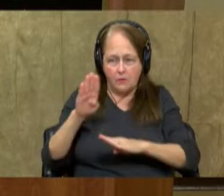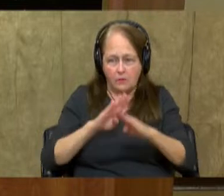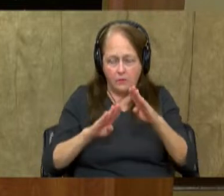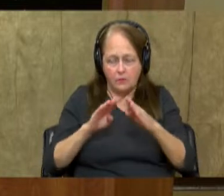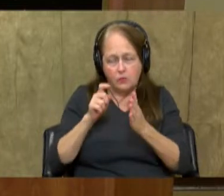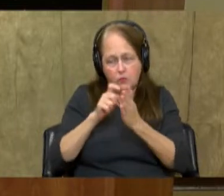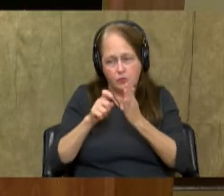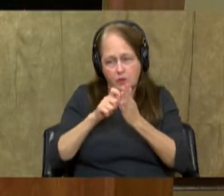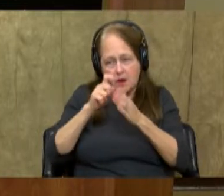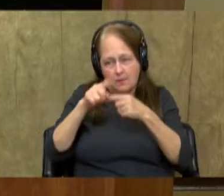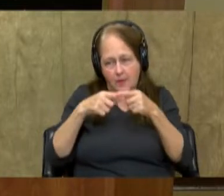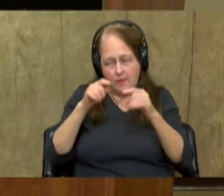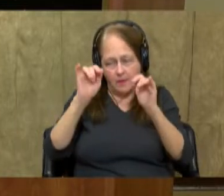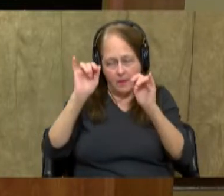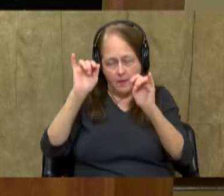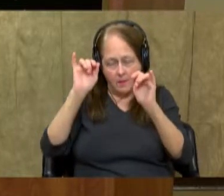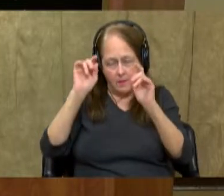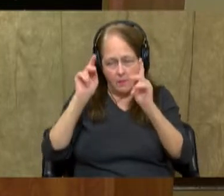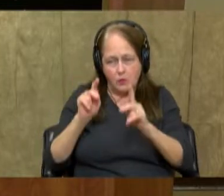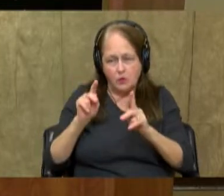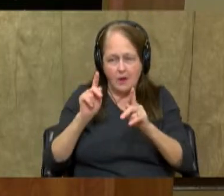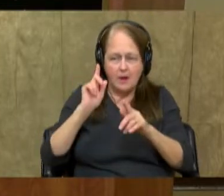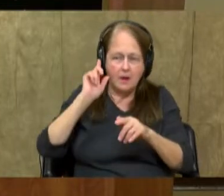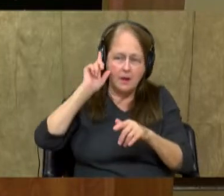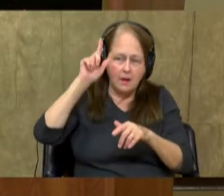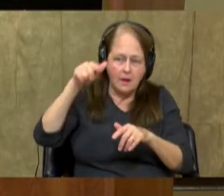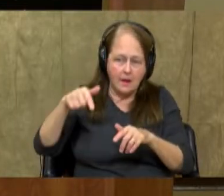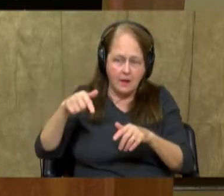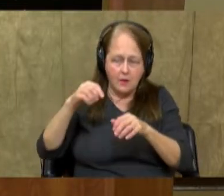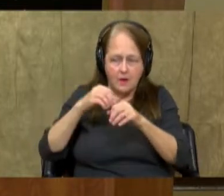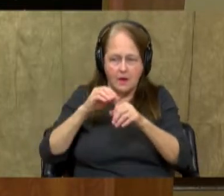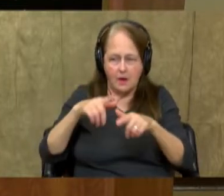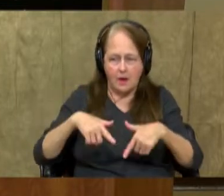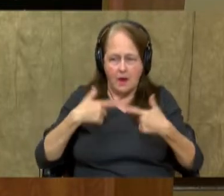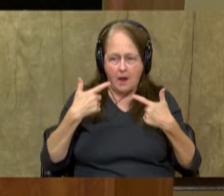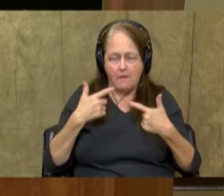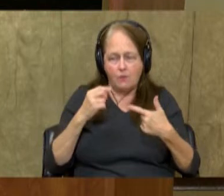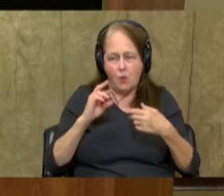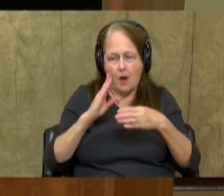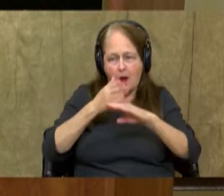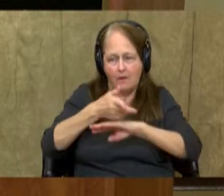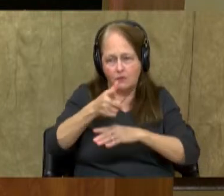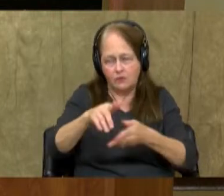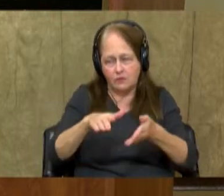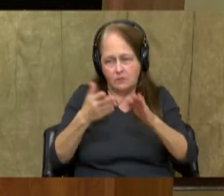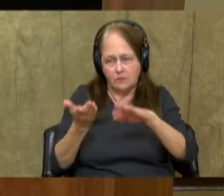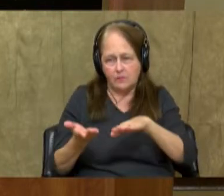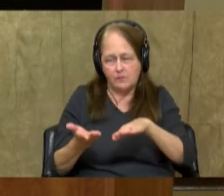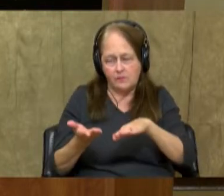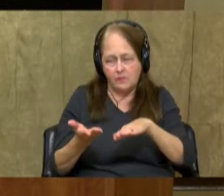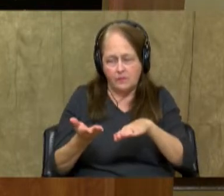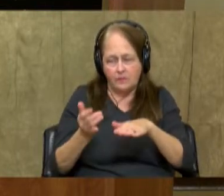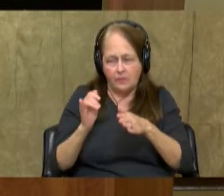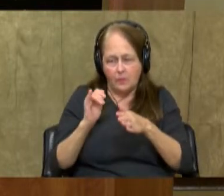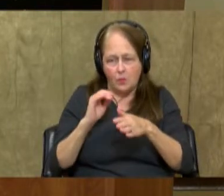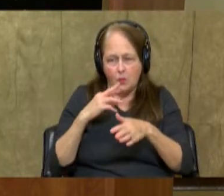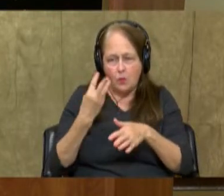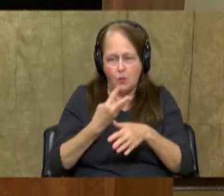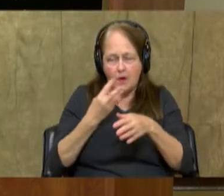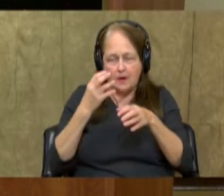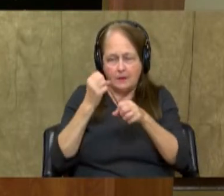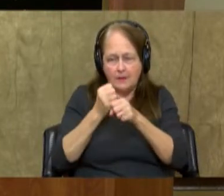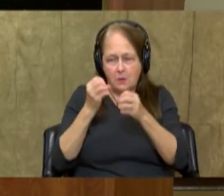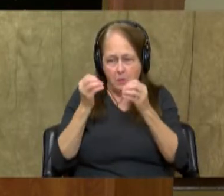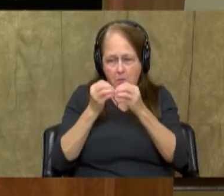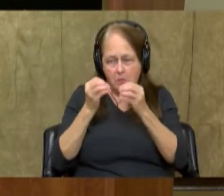is written about that person later in their life or after death. This is due to the fact that we can get more